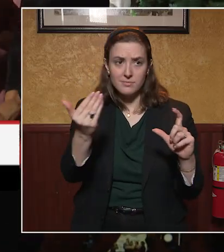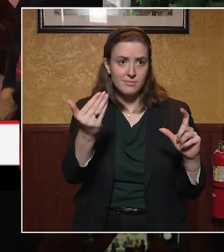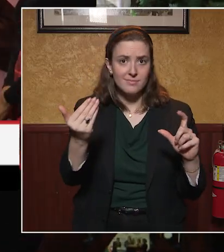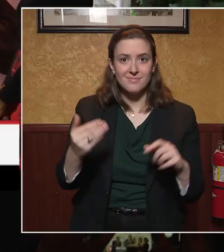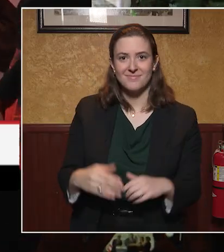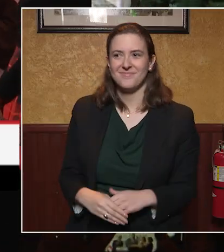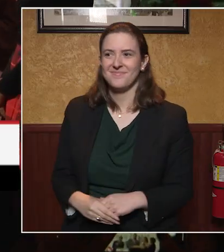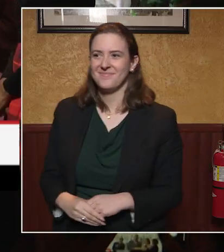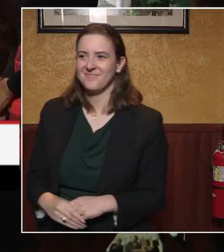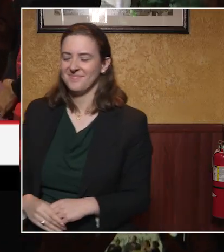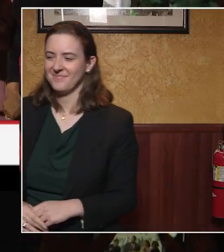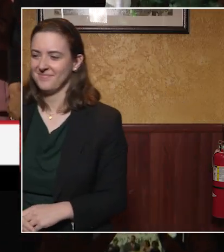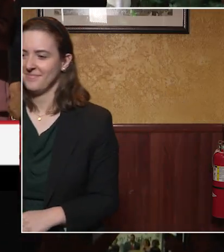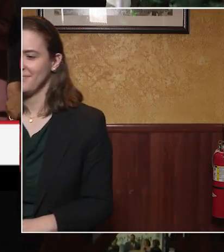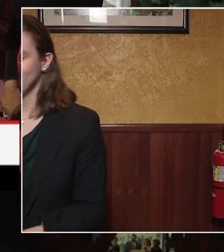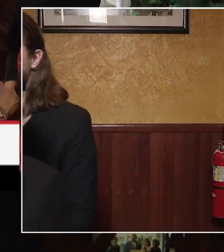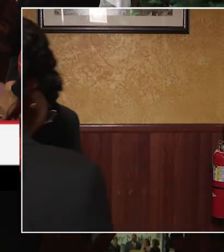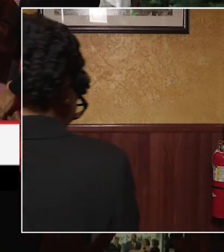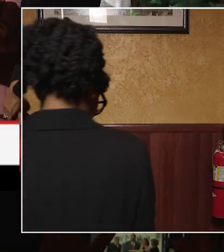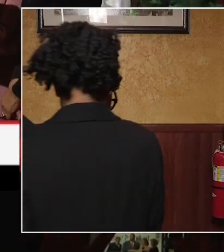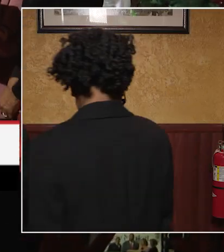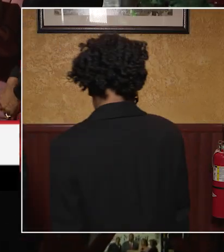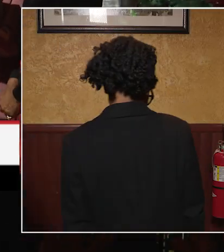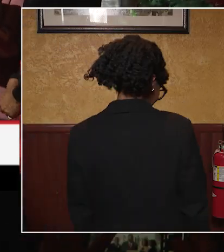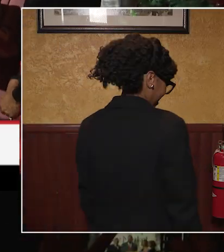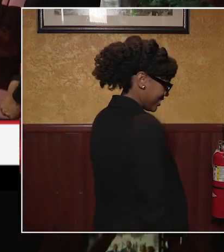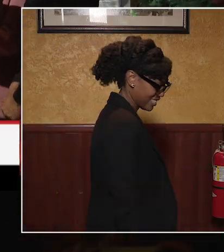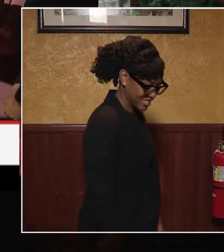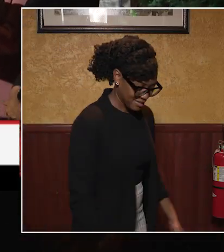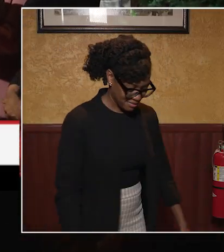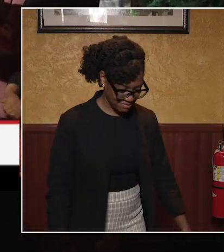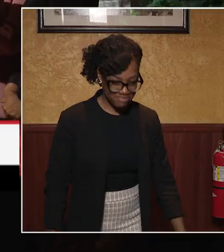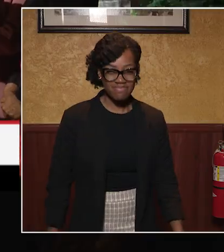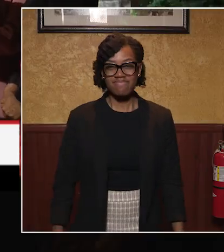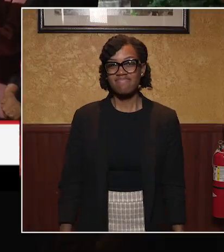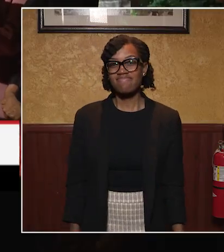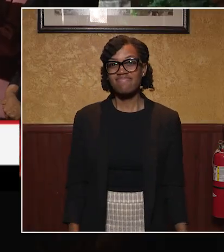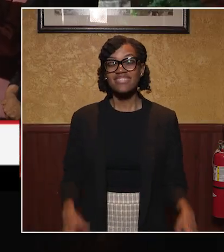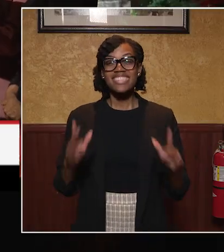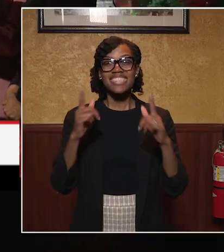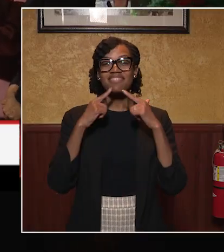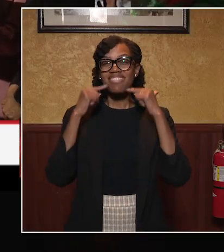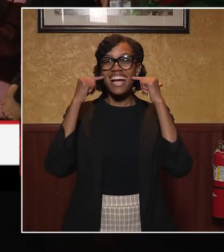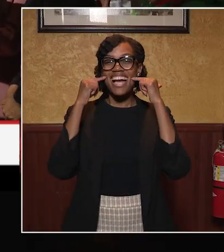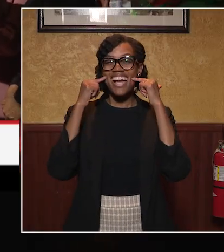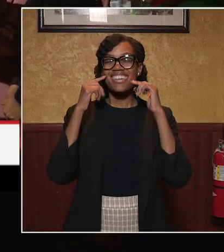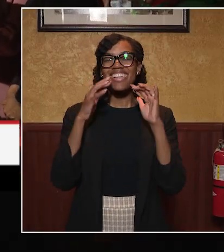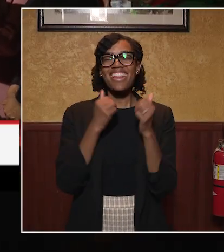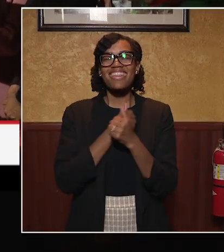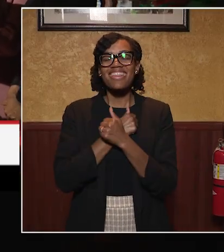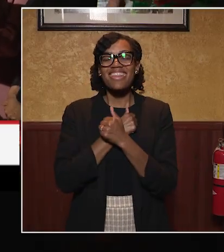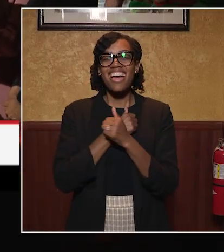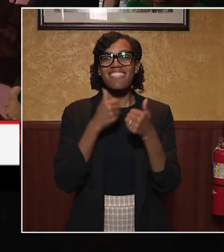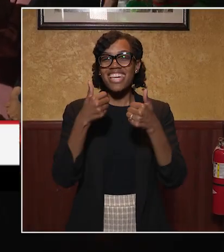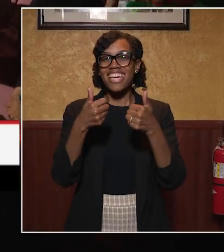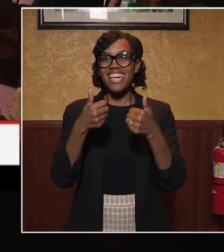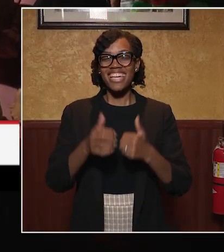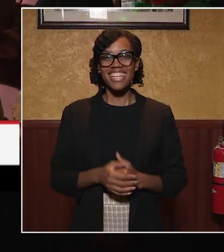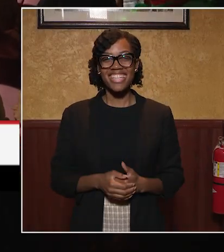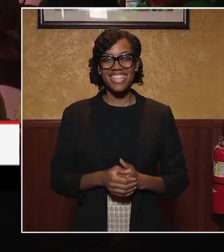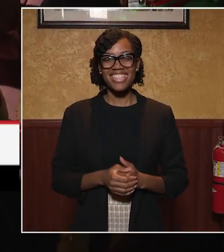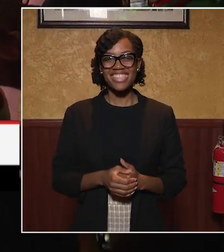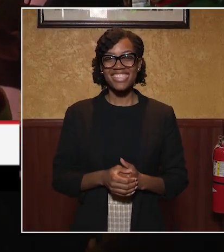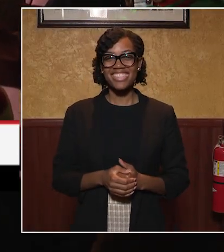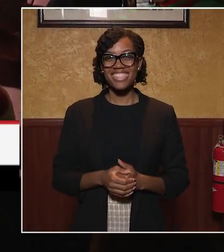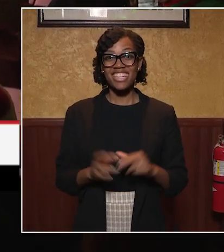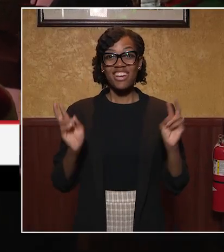over this way. Mayor, why don't you come this right here? Okay. Big smile, love it. Last one.